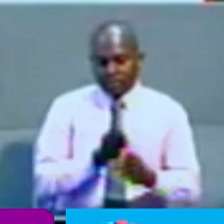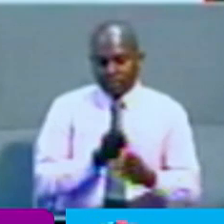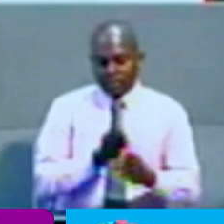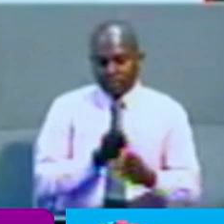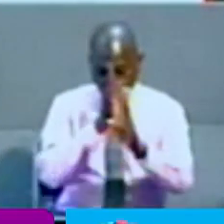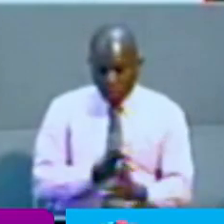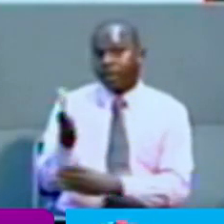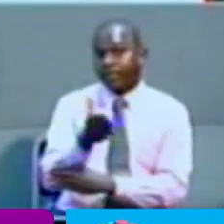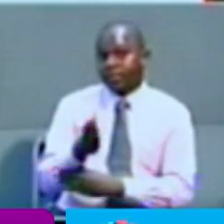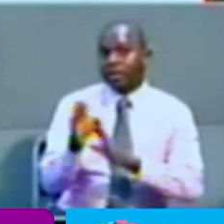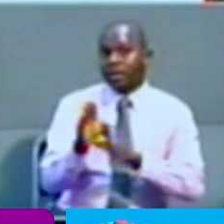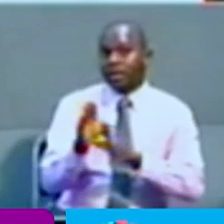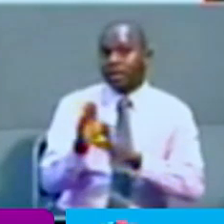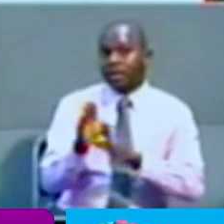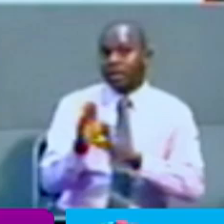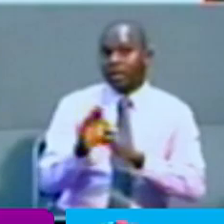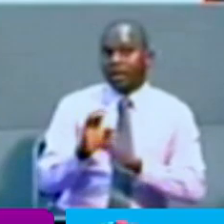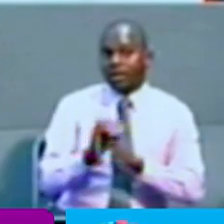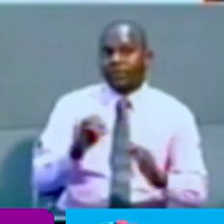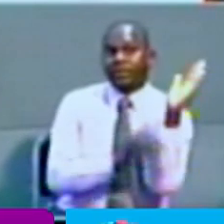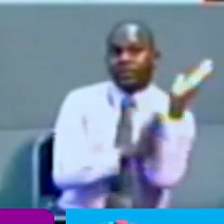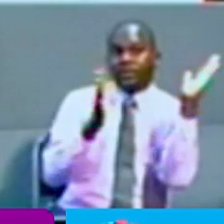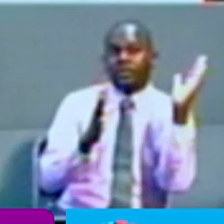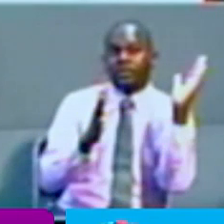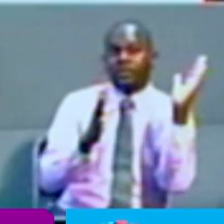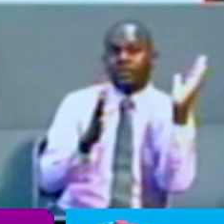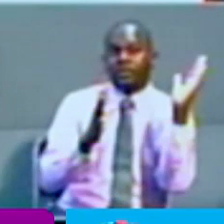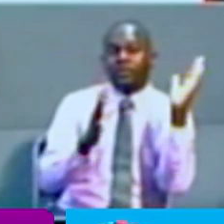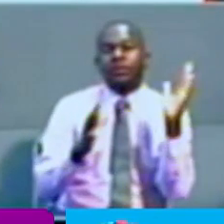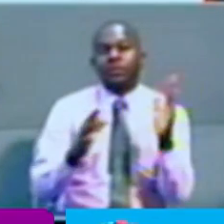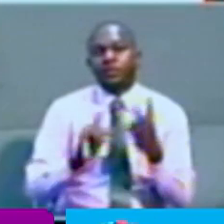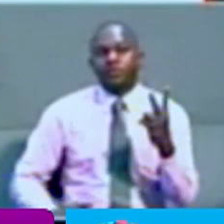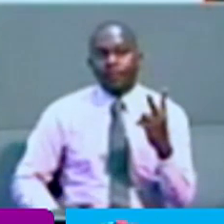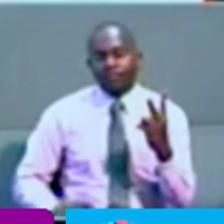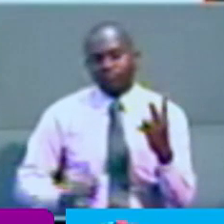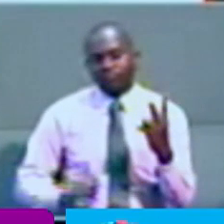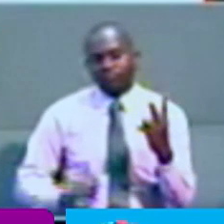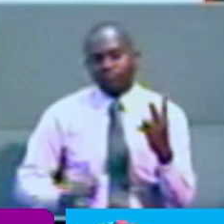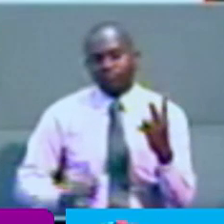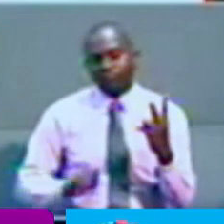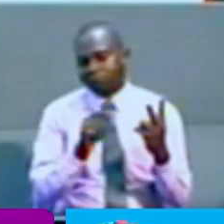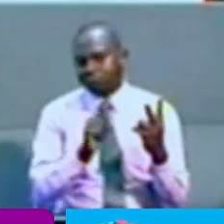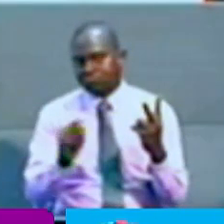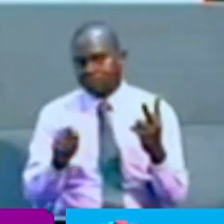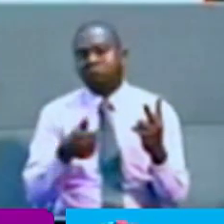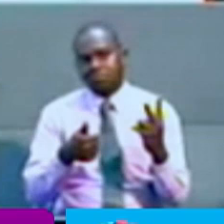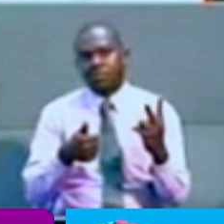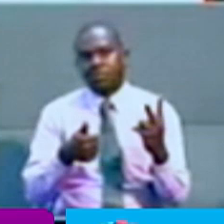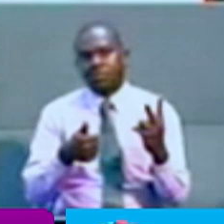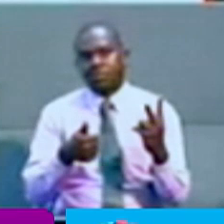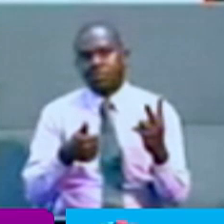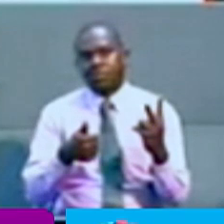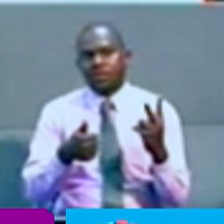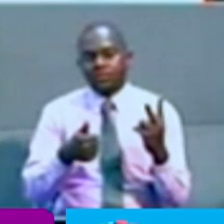Minister and her team, like the utilities, electricity, definitely those ones.